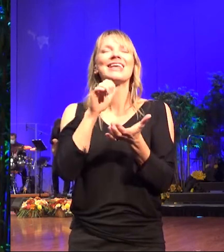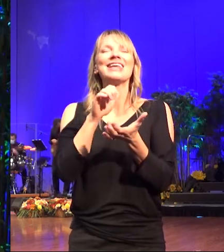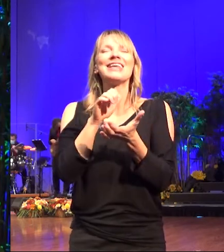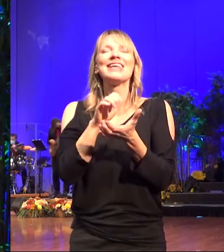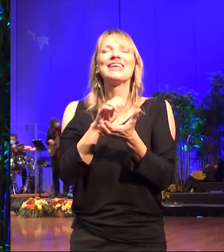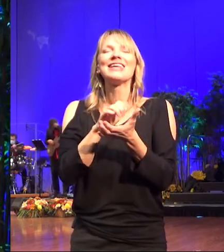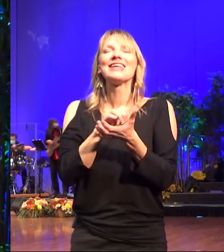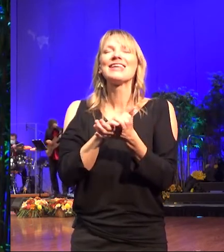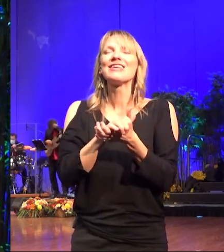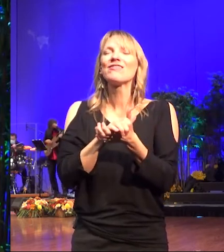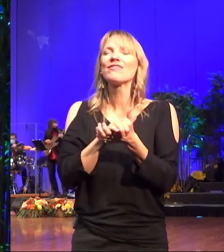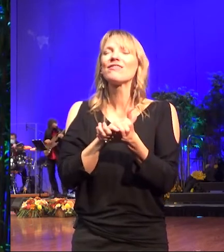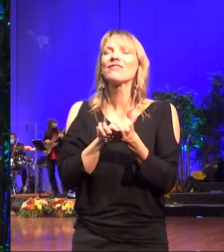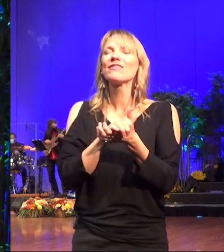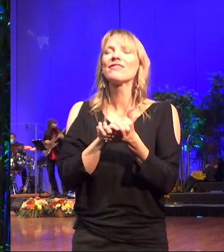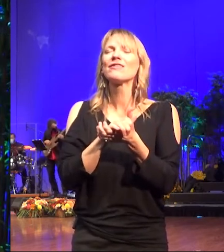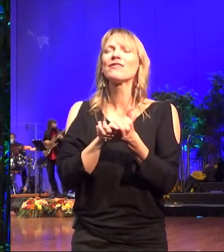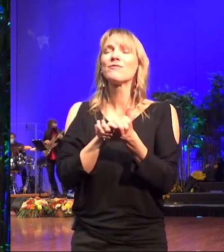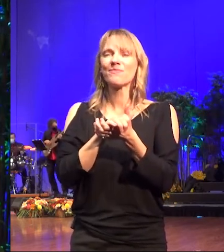I believe.